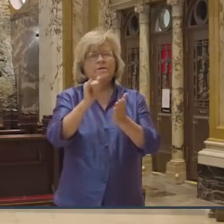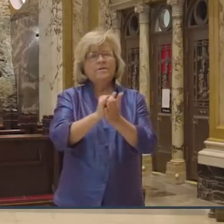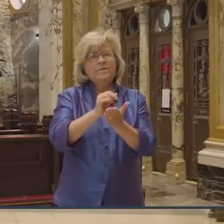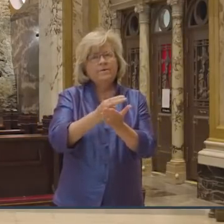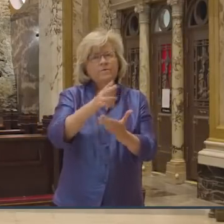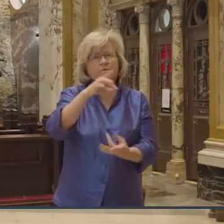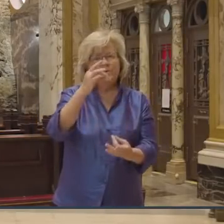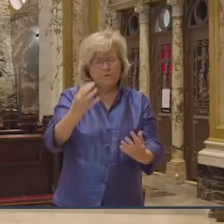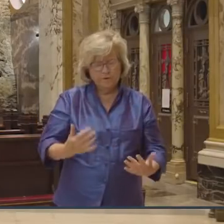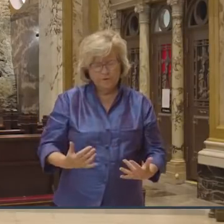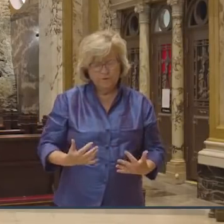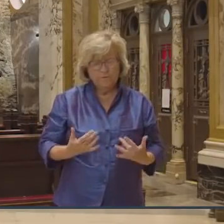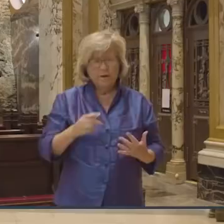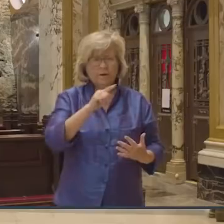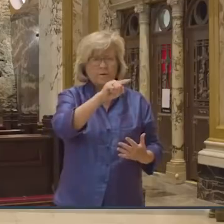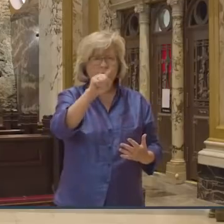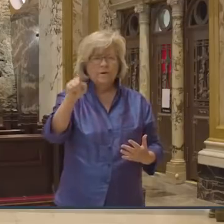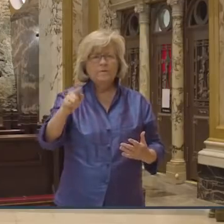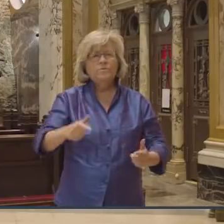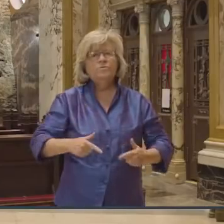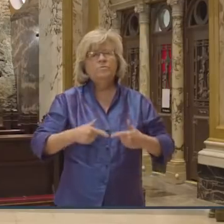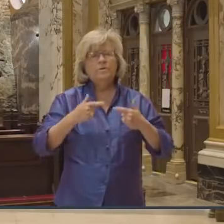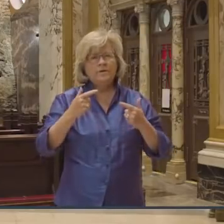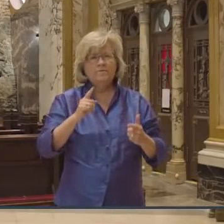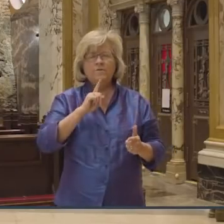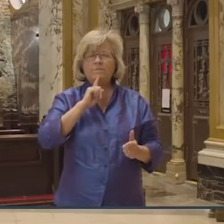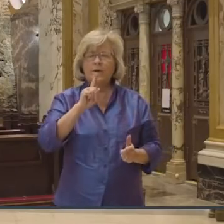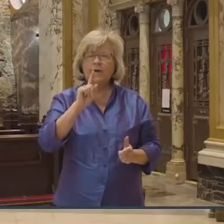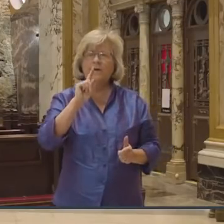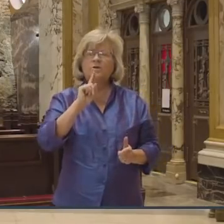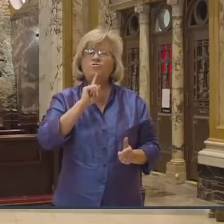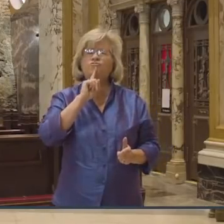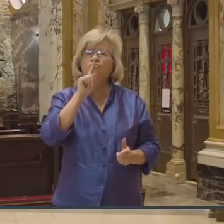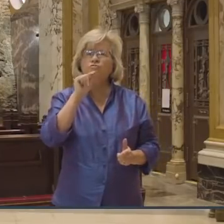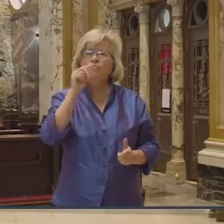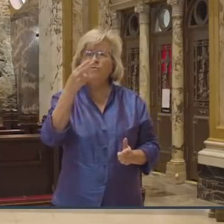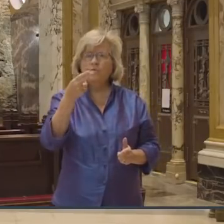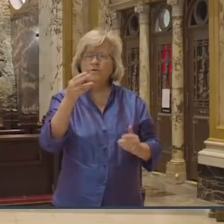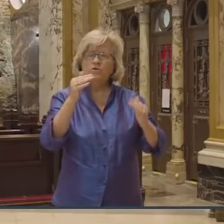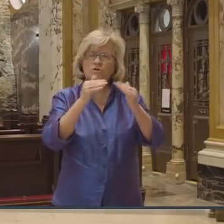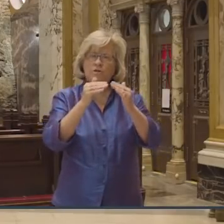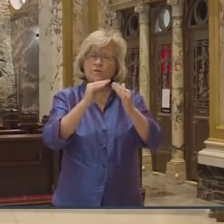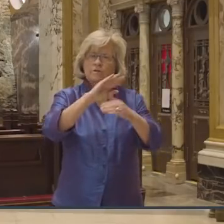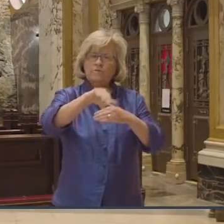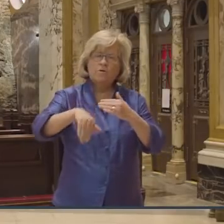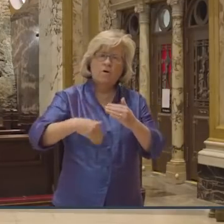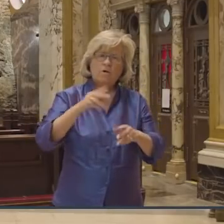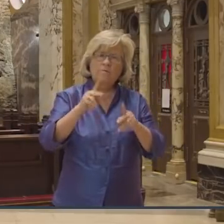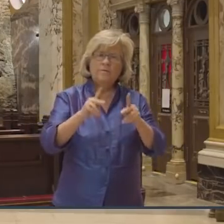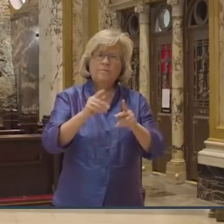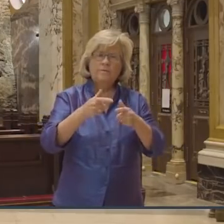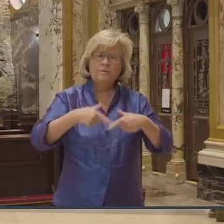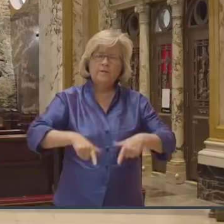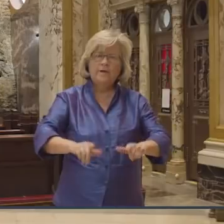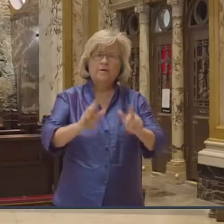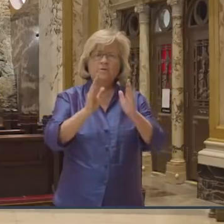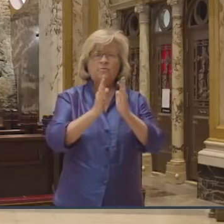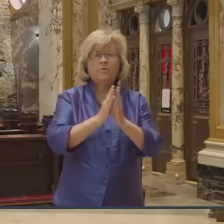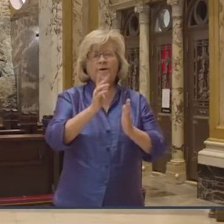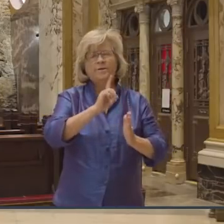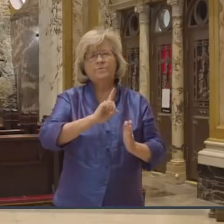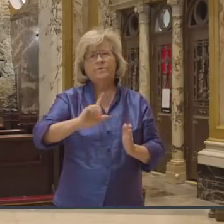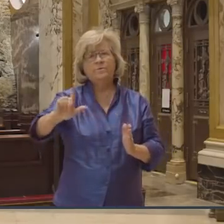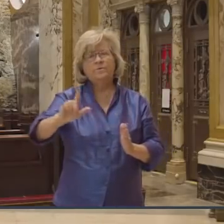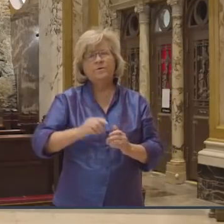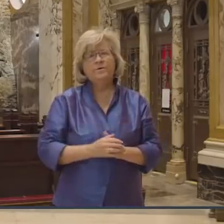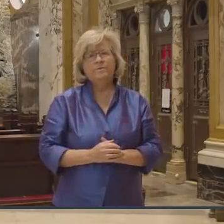Spirit inspire them in living by the truth and working for justice for all people. Let us pray to the Lord. Lord, hear